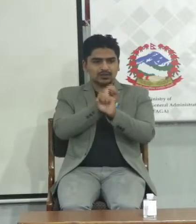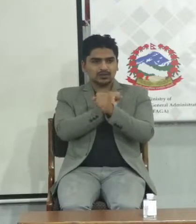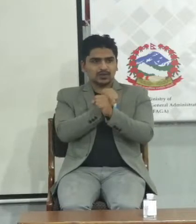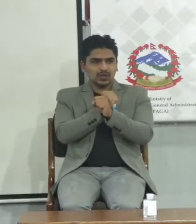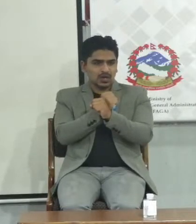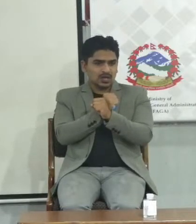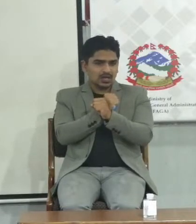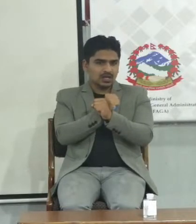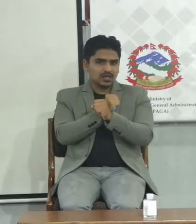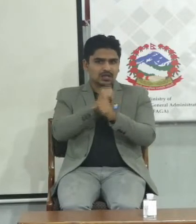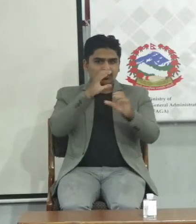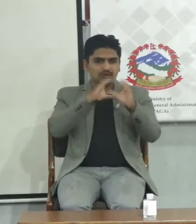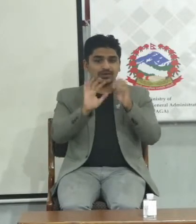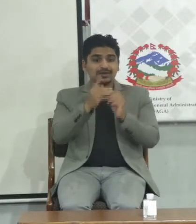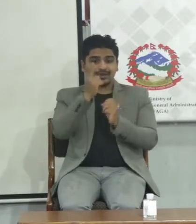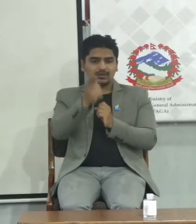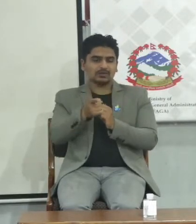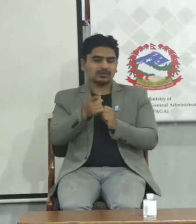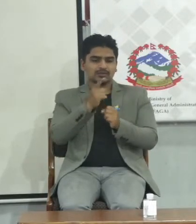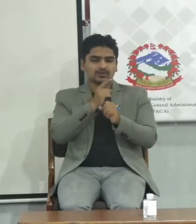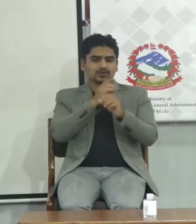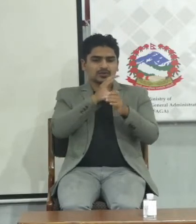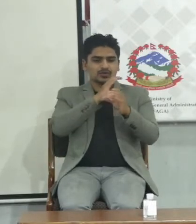and how to select the communication,